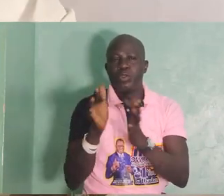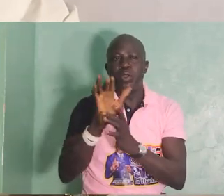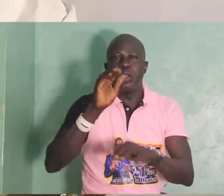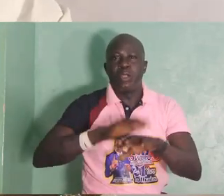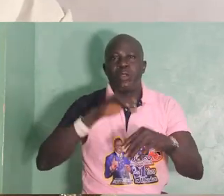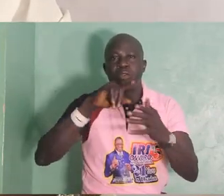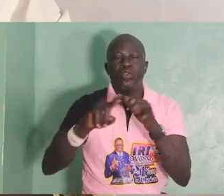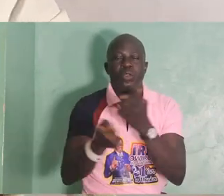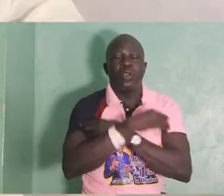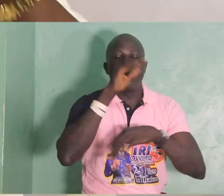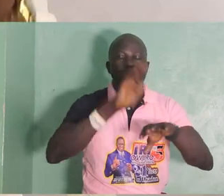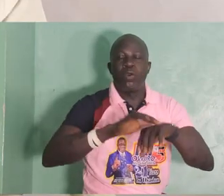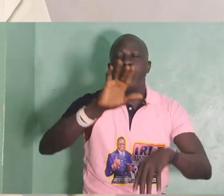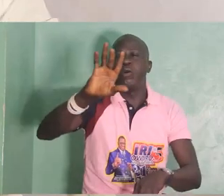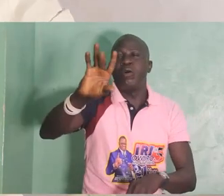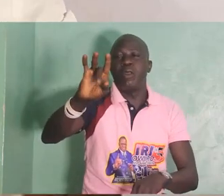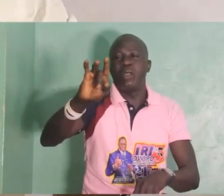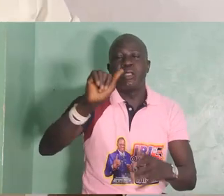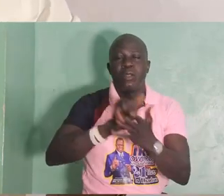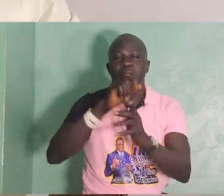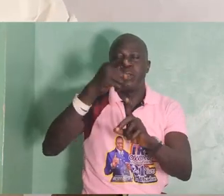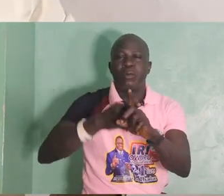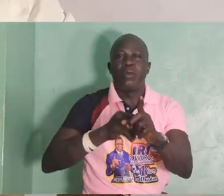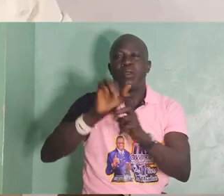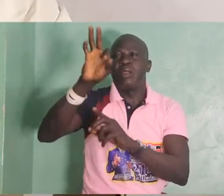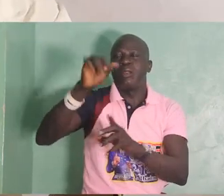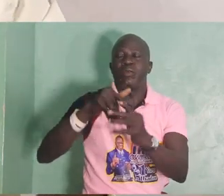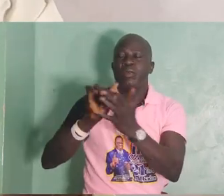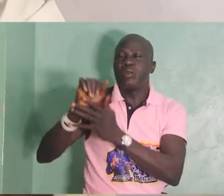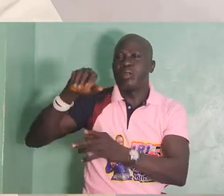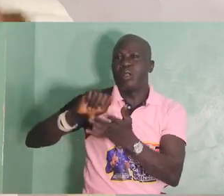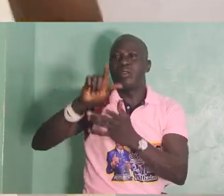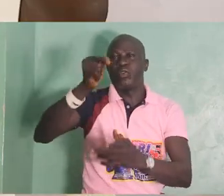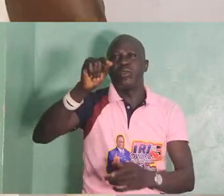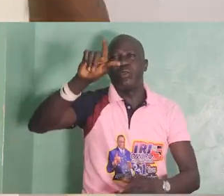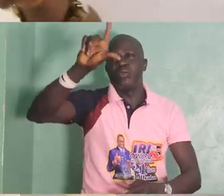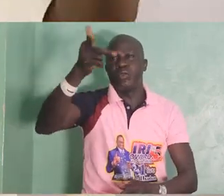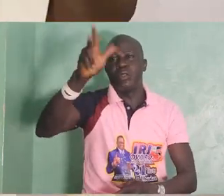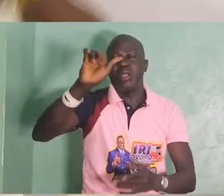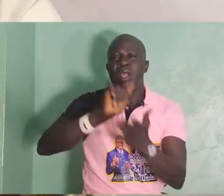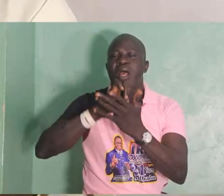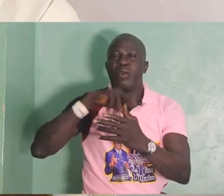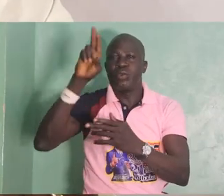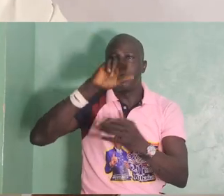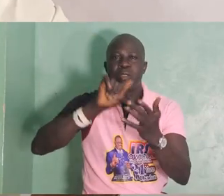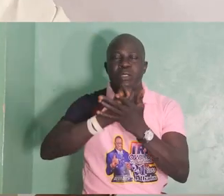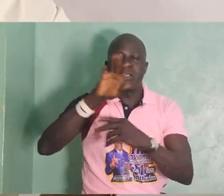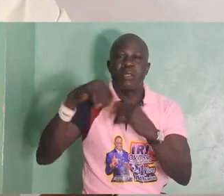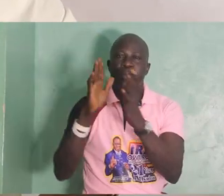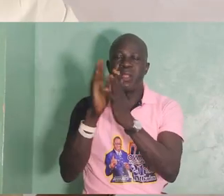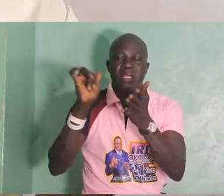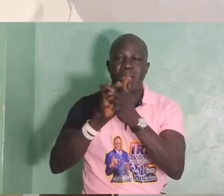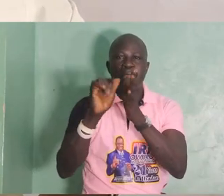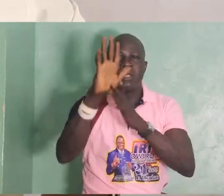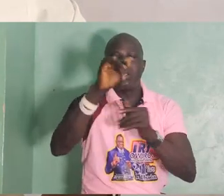the 18 ni osu kejo odun 2023 emi fi ayajo igbadu afọ pe I pray for you today